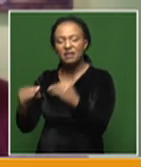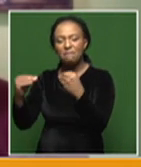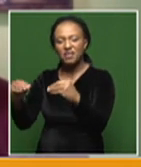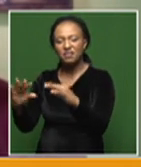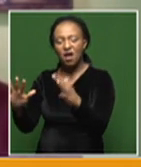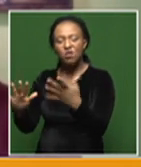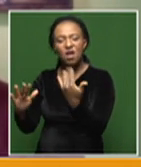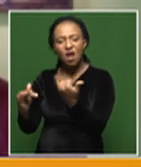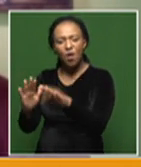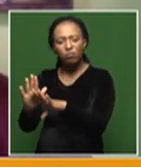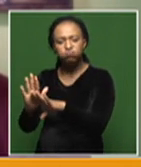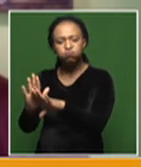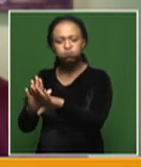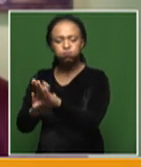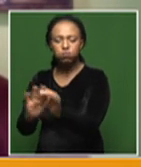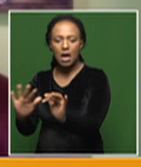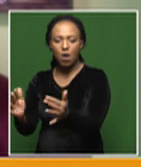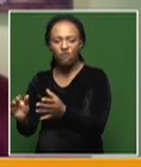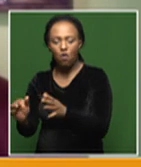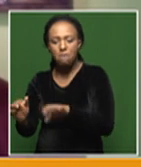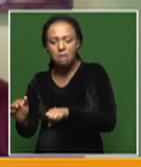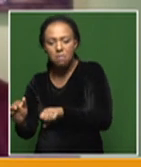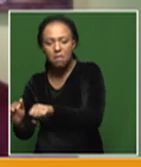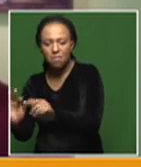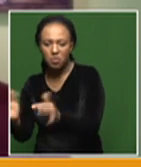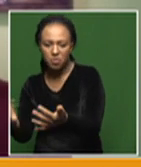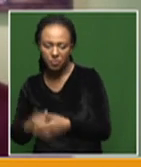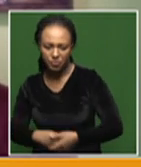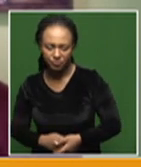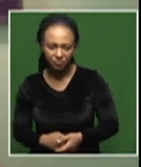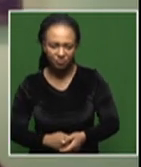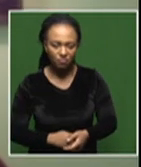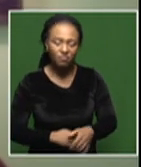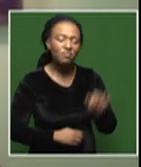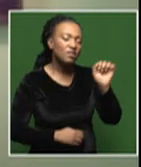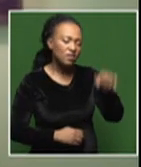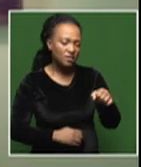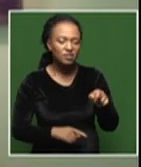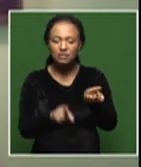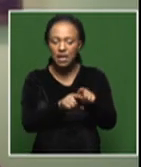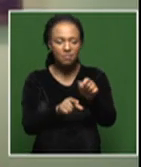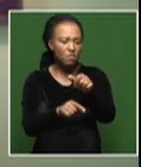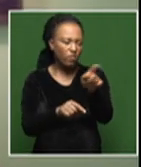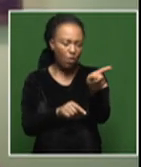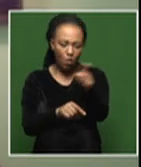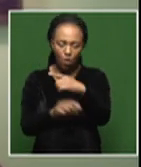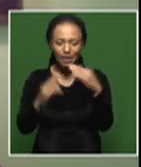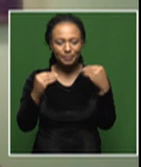setback? Yes, a good question. Well, I mean, of course, like every other business, we have been